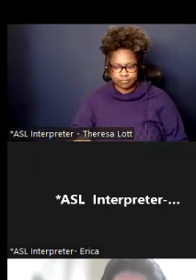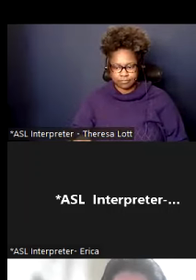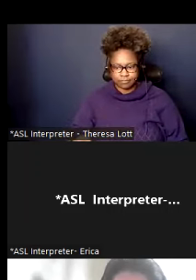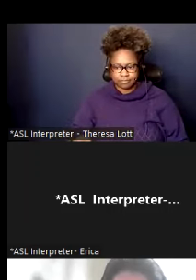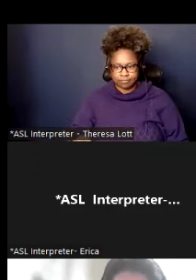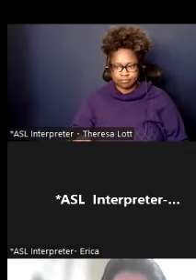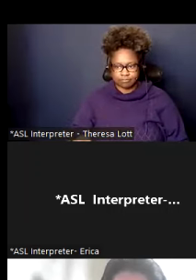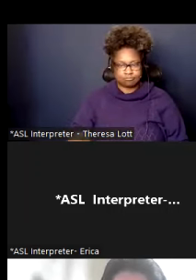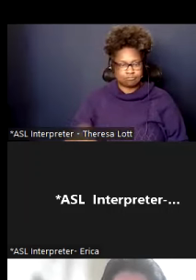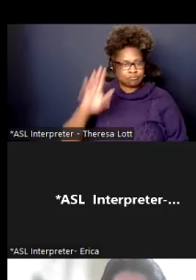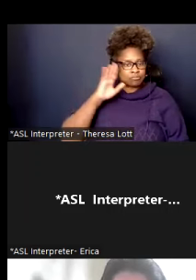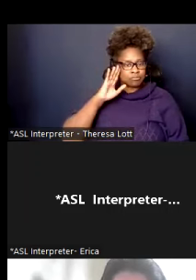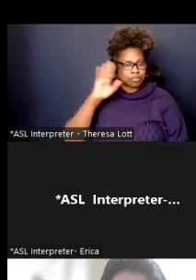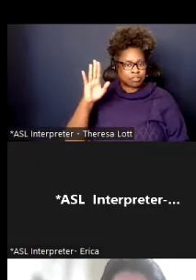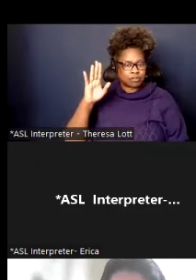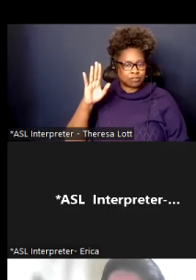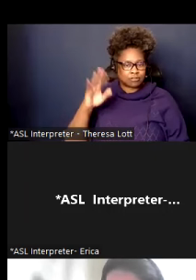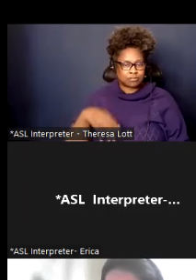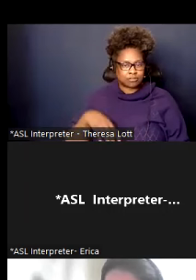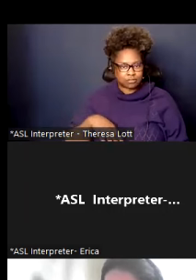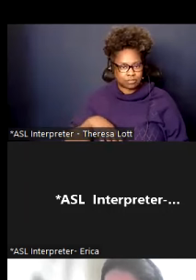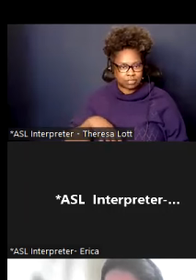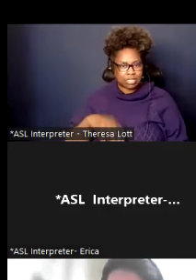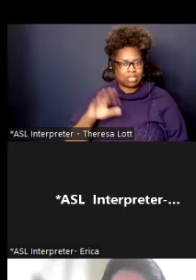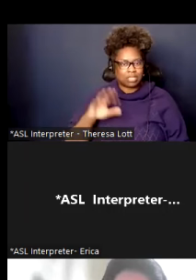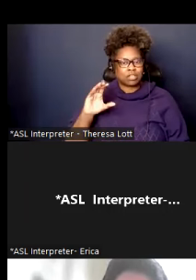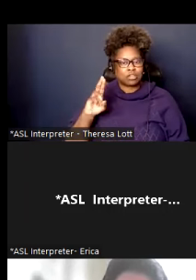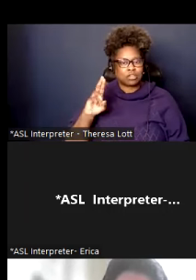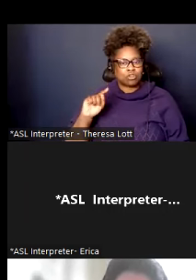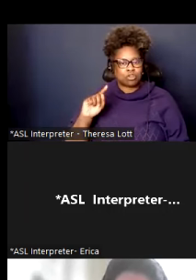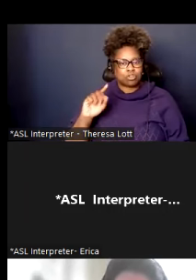Hello again, Drew Curtis, ICC.